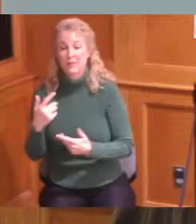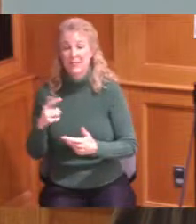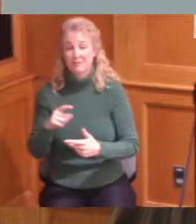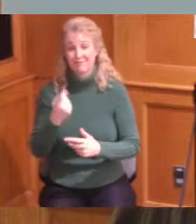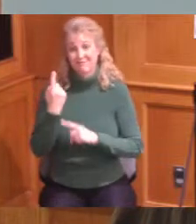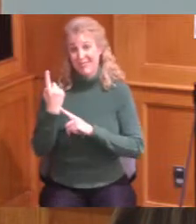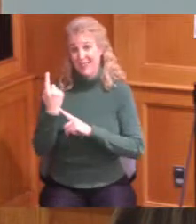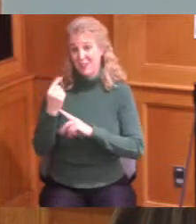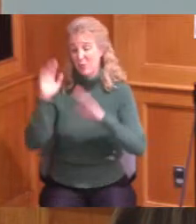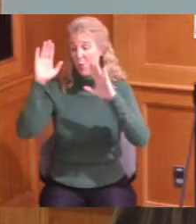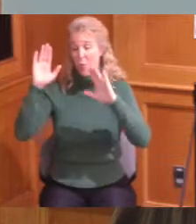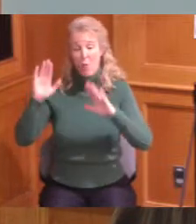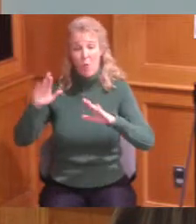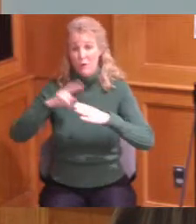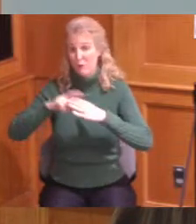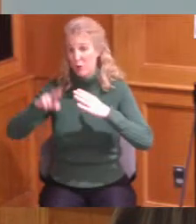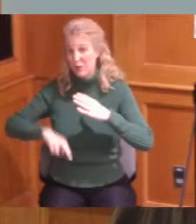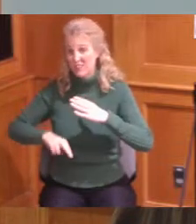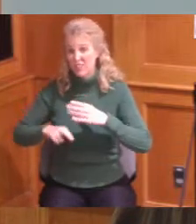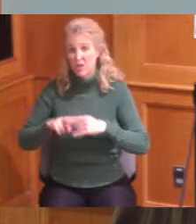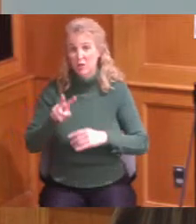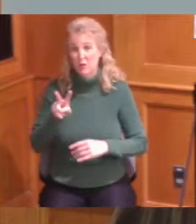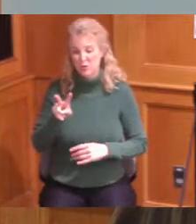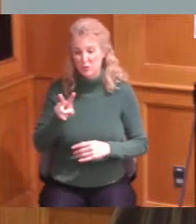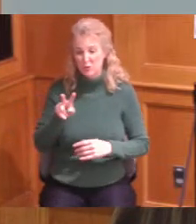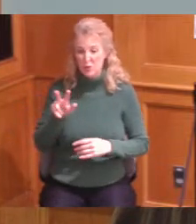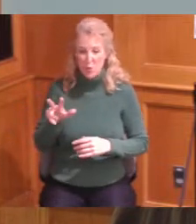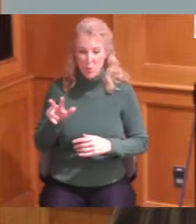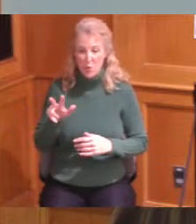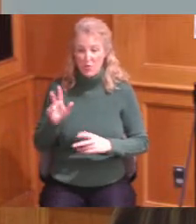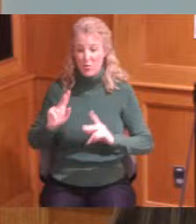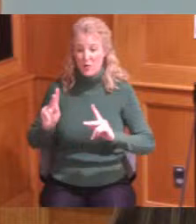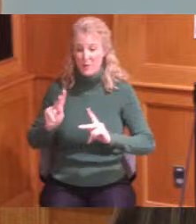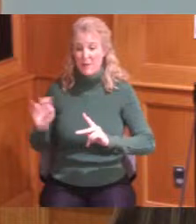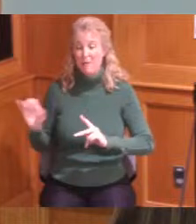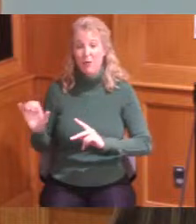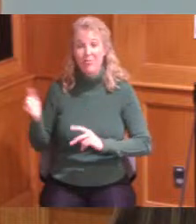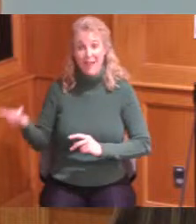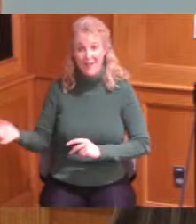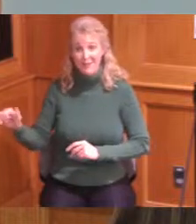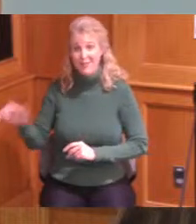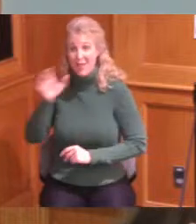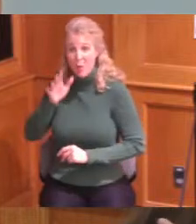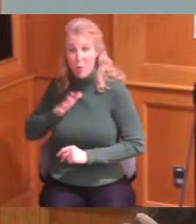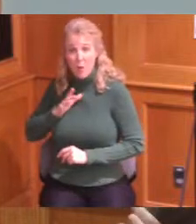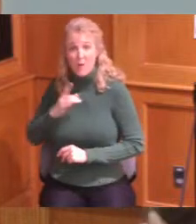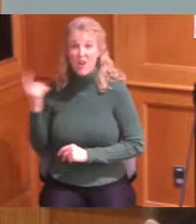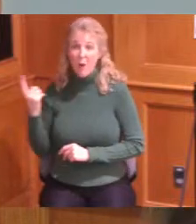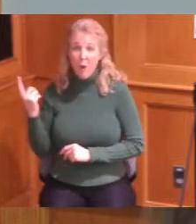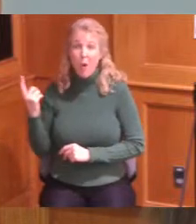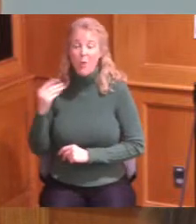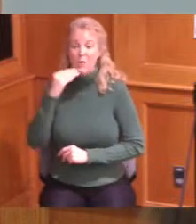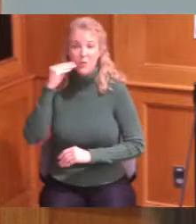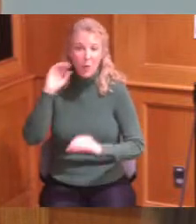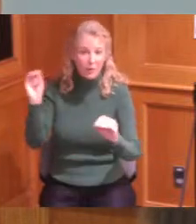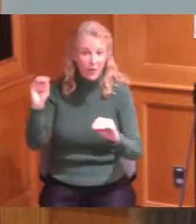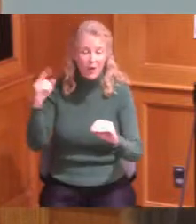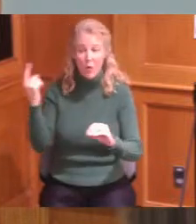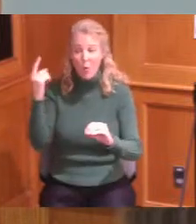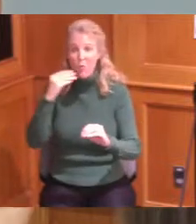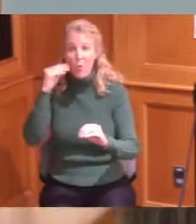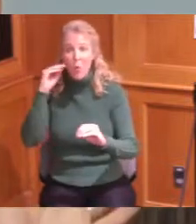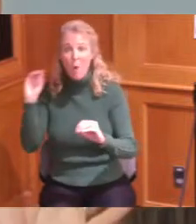great success with 2 or 3 chronic clients just like her that were out on Court Street last year, that 2 in a nursing home.